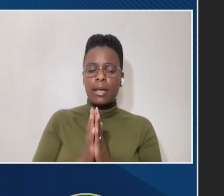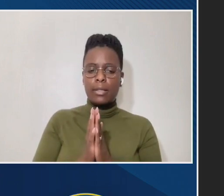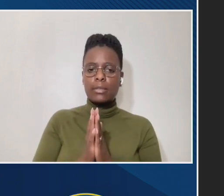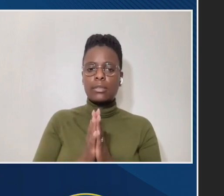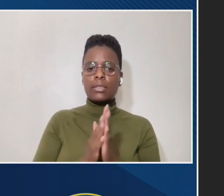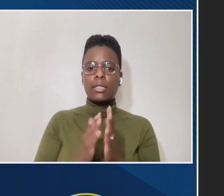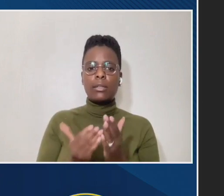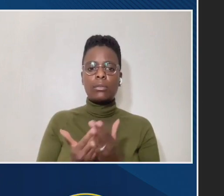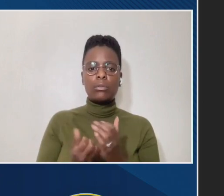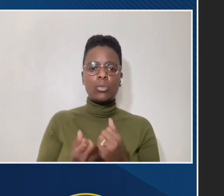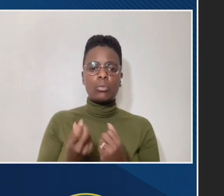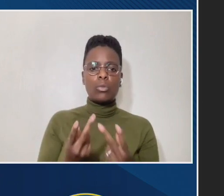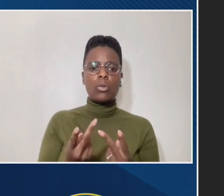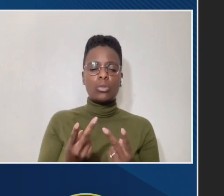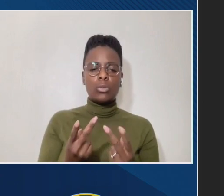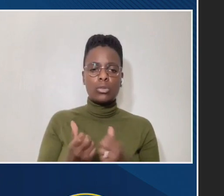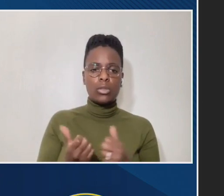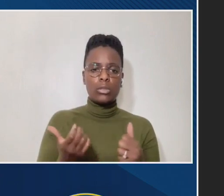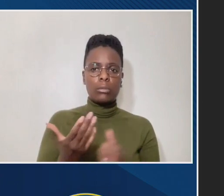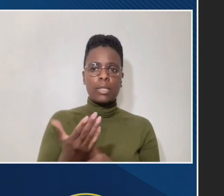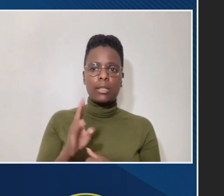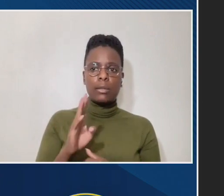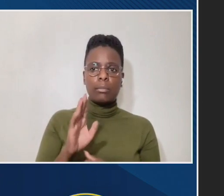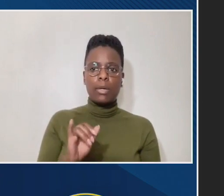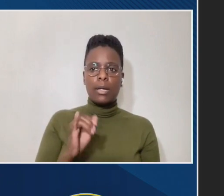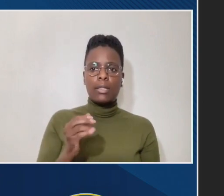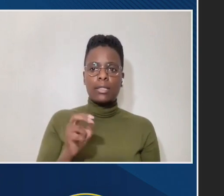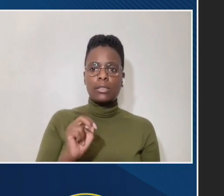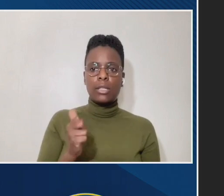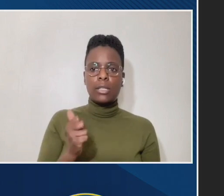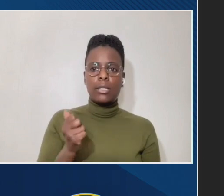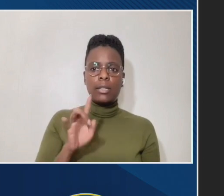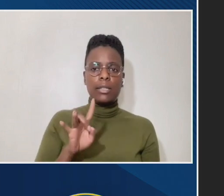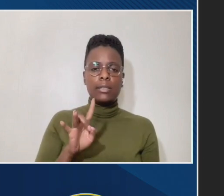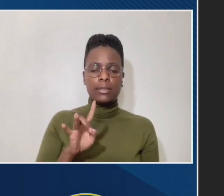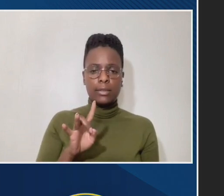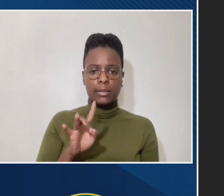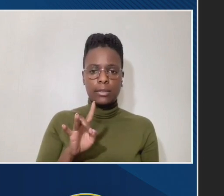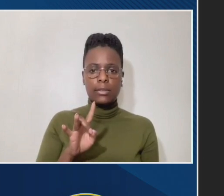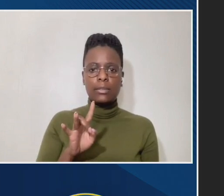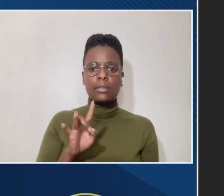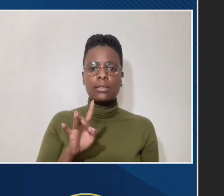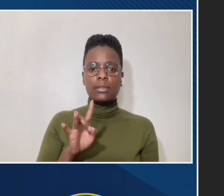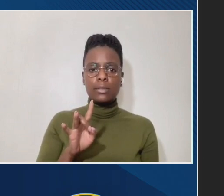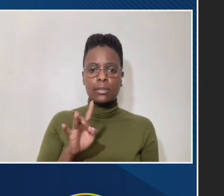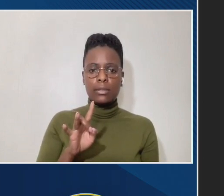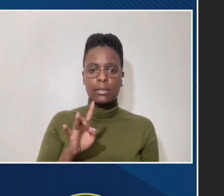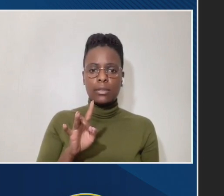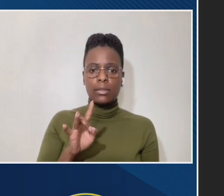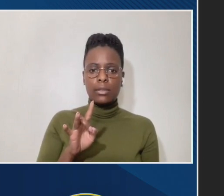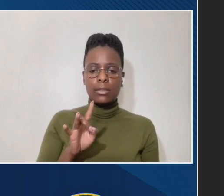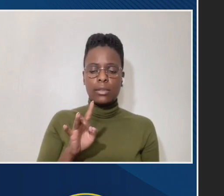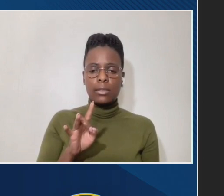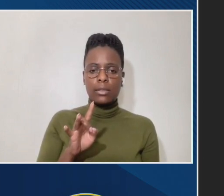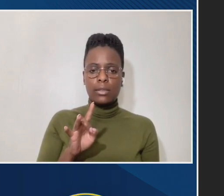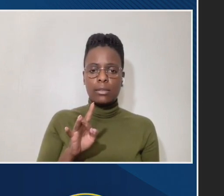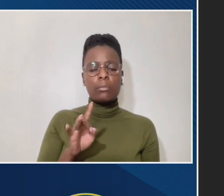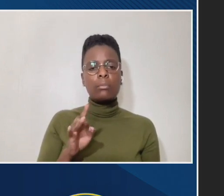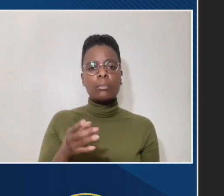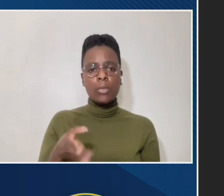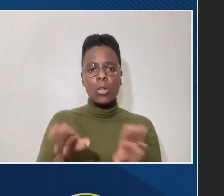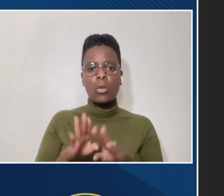upward bounds, just adding a sixth clause to for enrolling or seeking to enroll. So we do this thing at